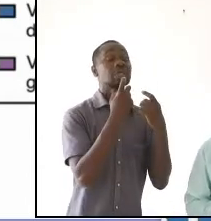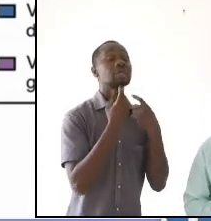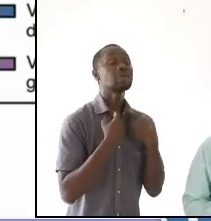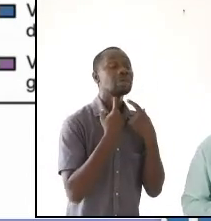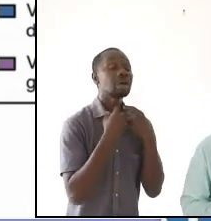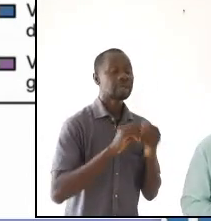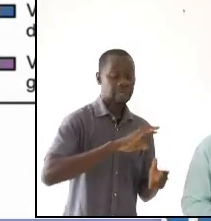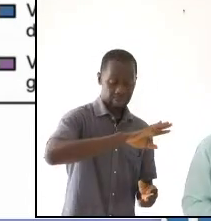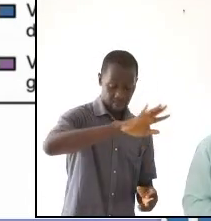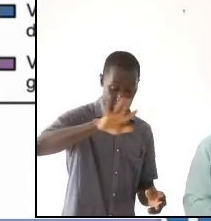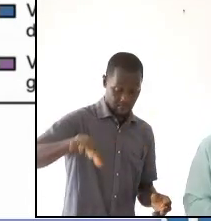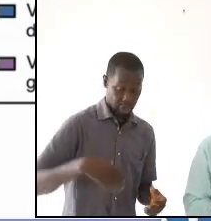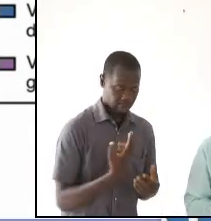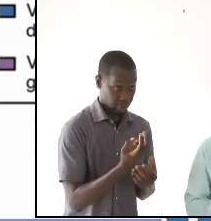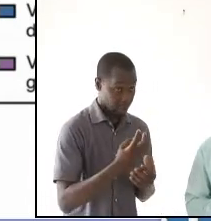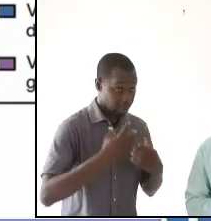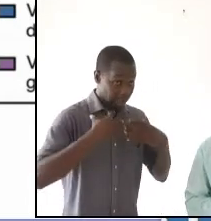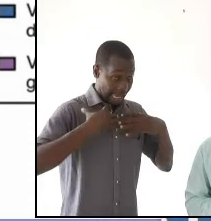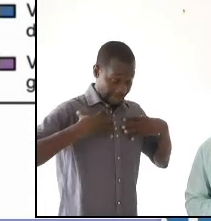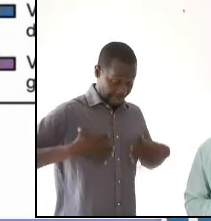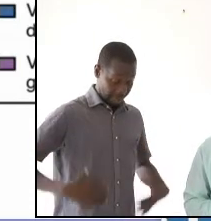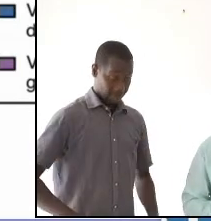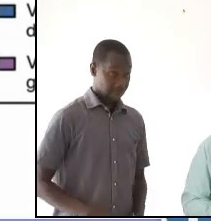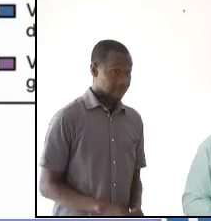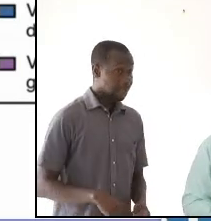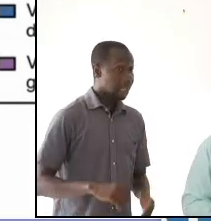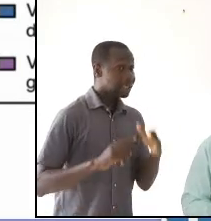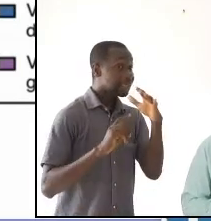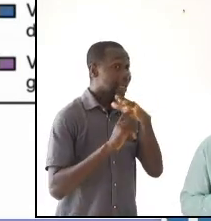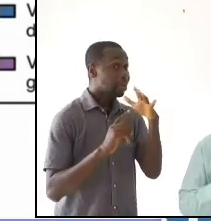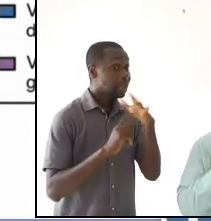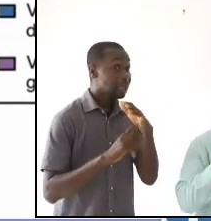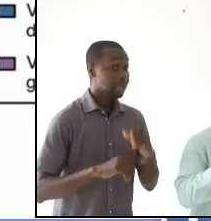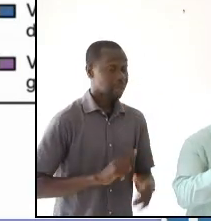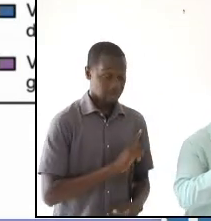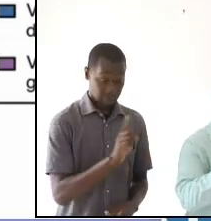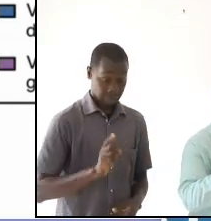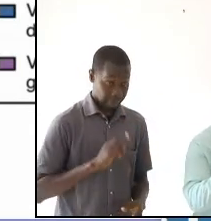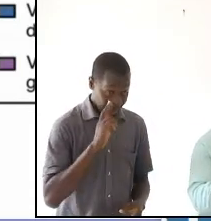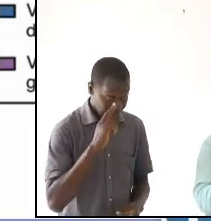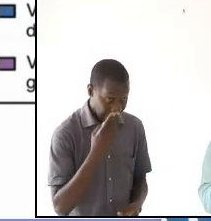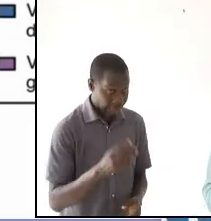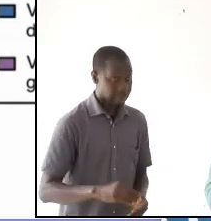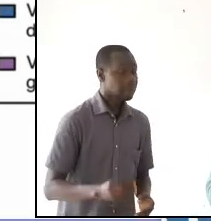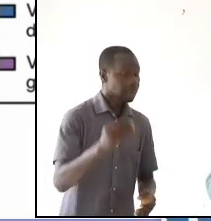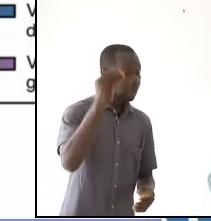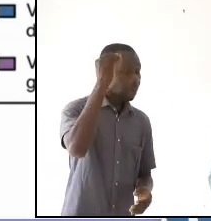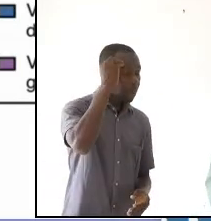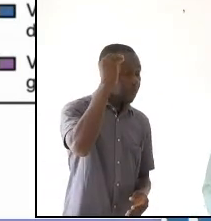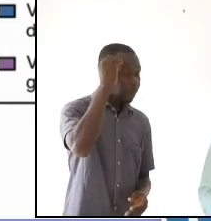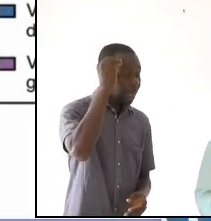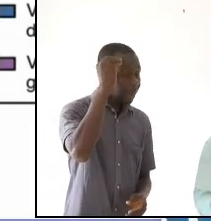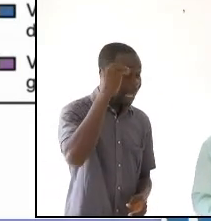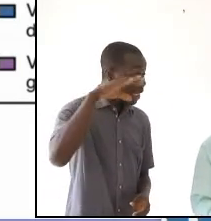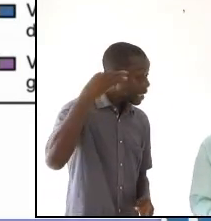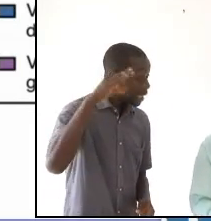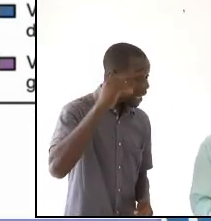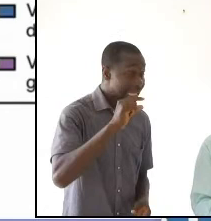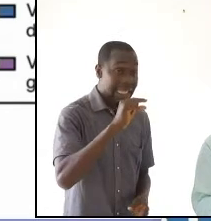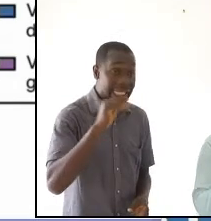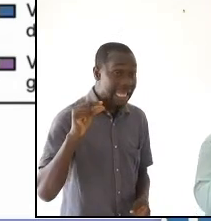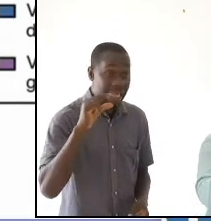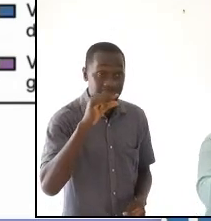pumps to the rest of the body. So it is important we try to memorize, learn the names